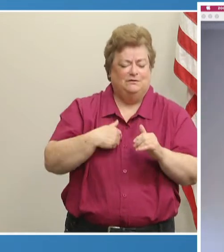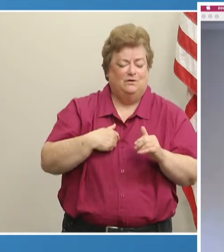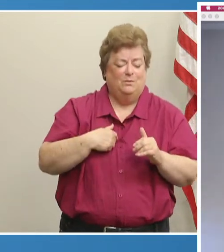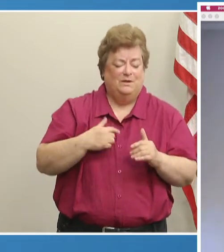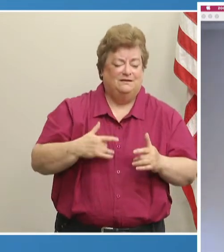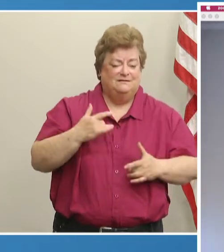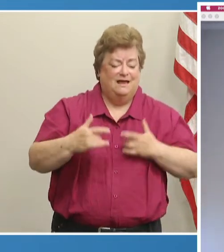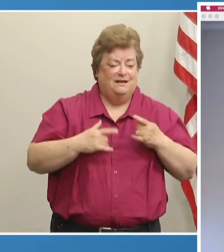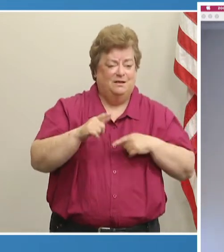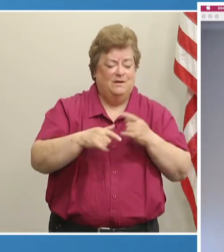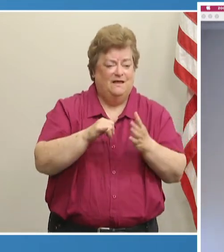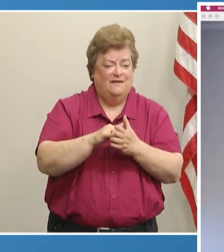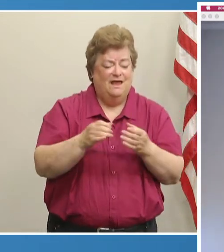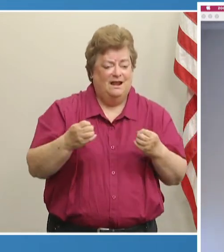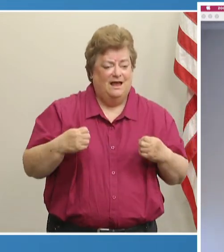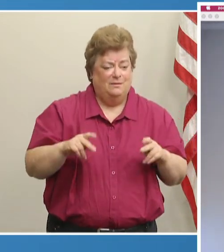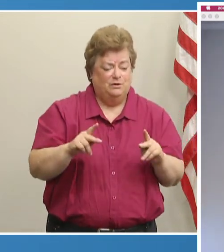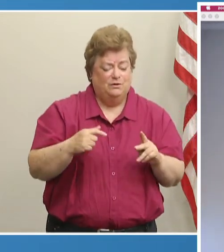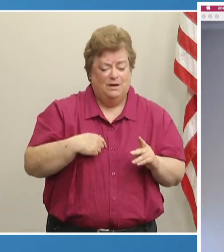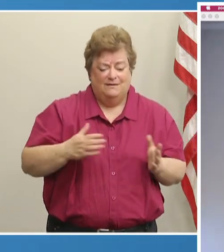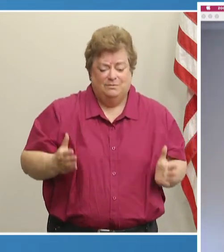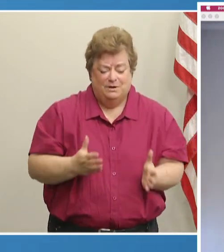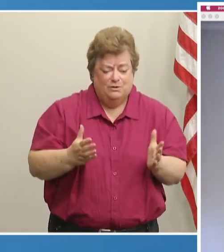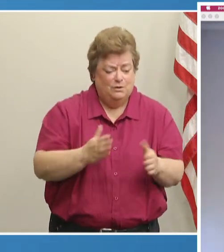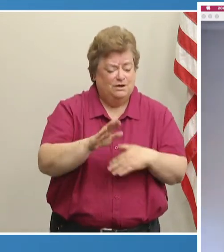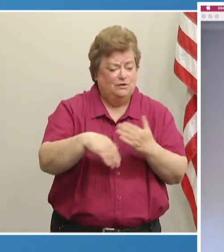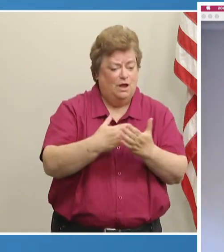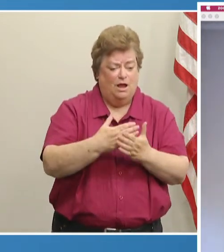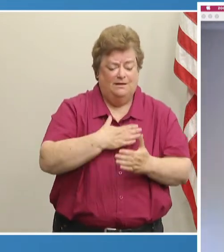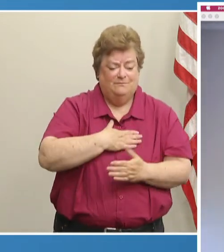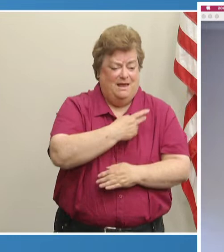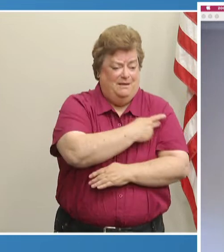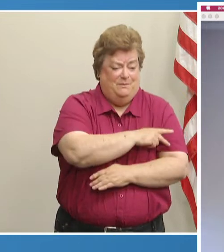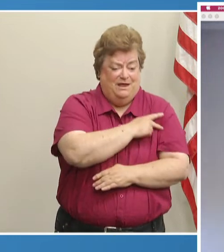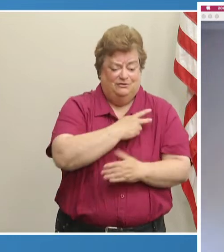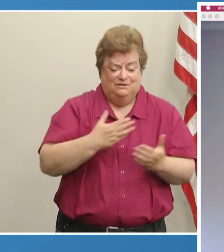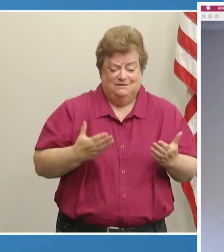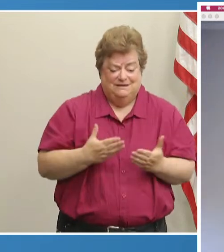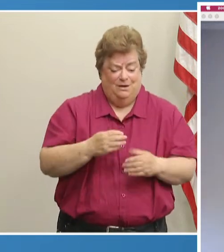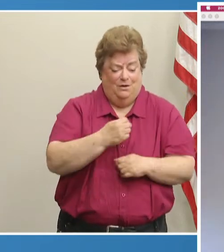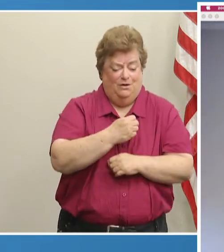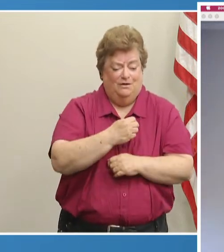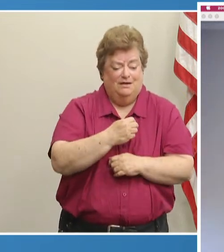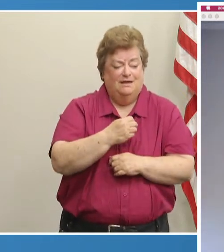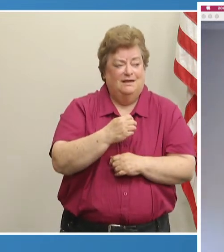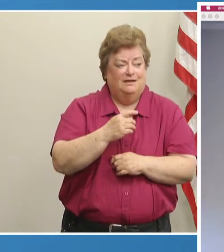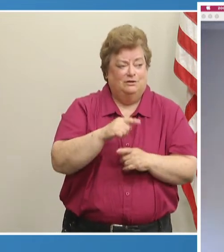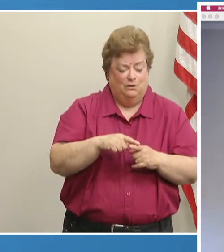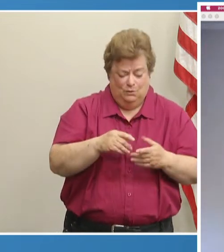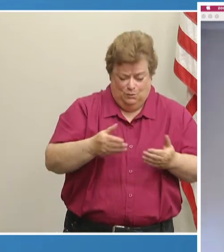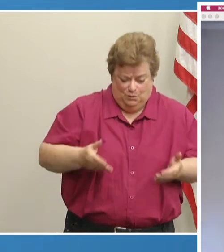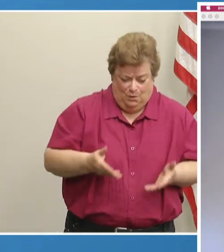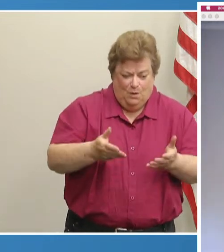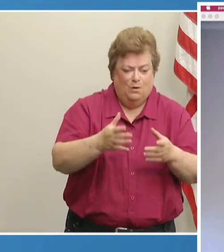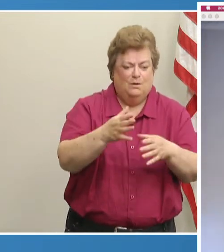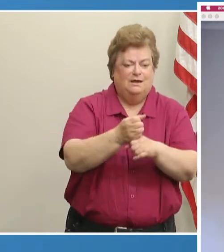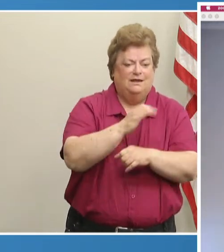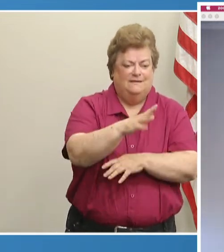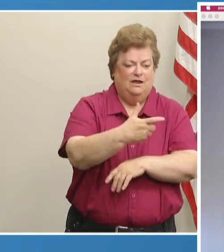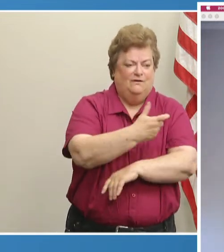that opportunity. And I've been encouraging all of my patients in clinic to make sure that they go out and get their vaccine.